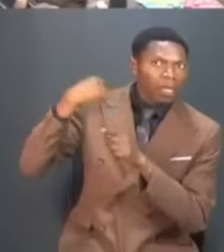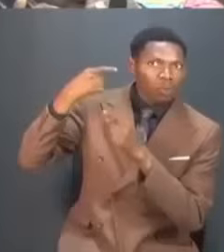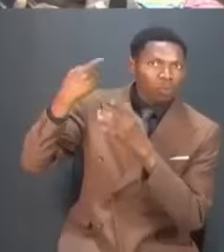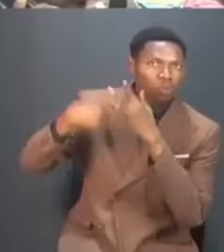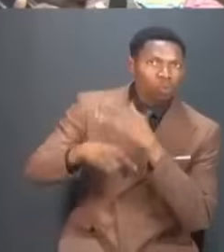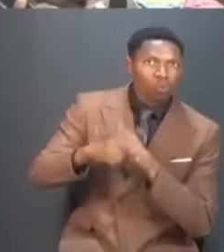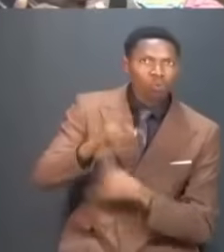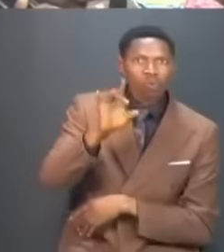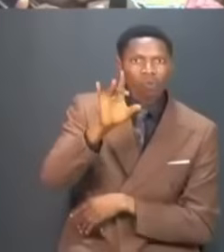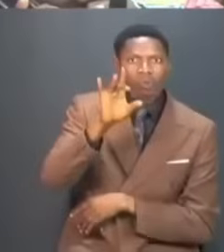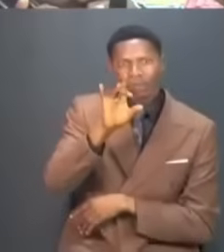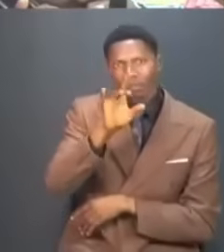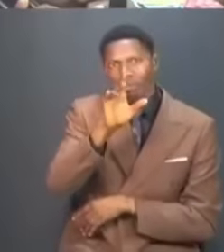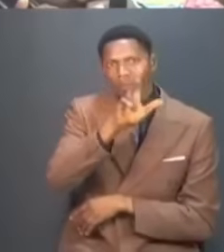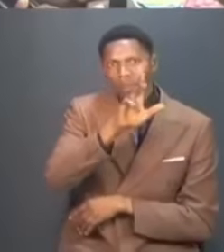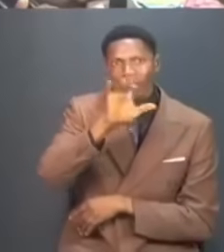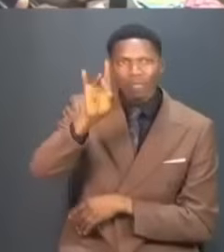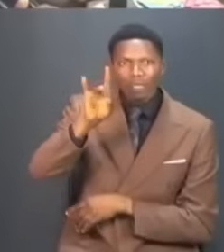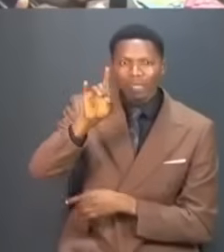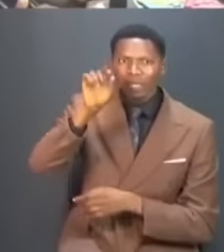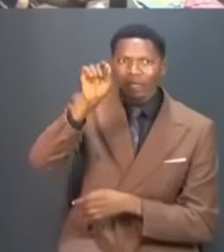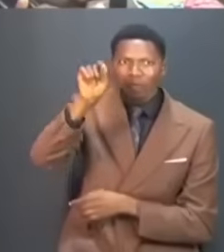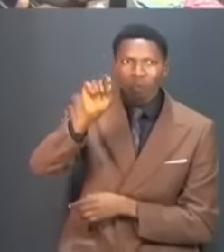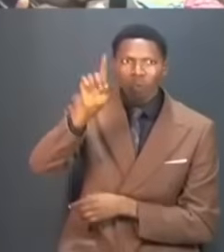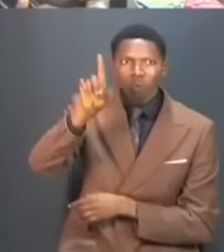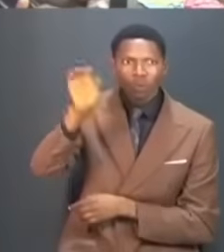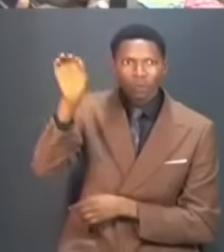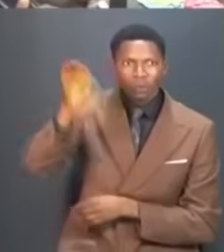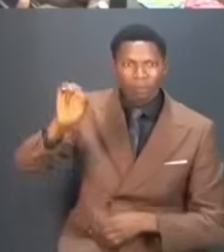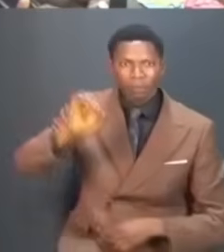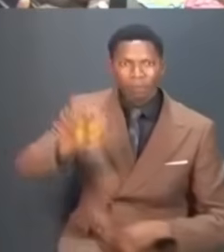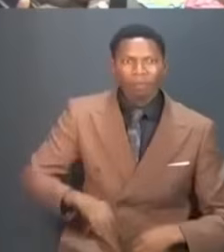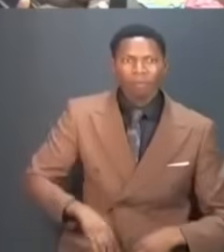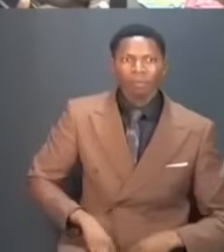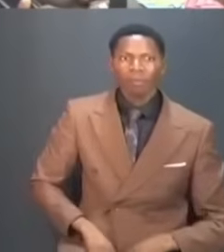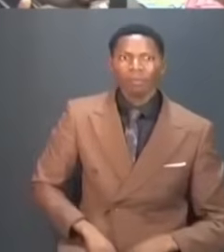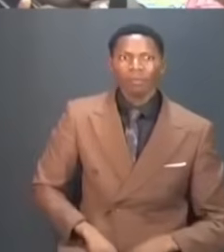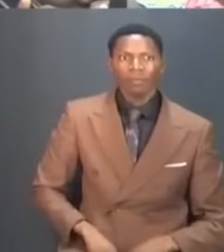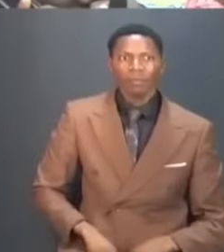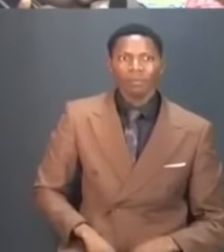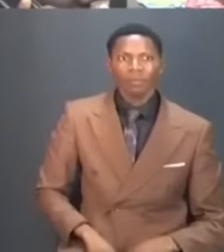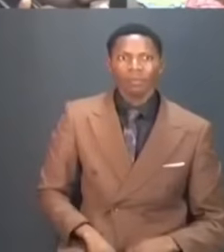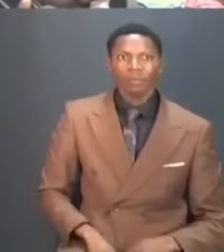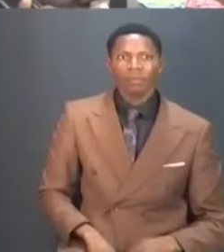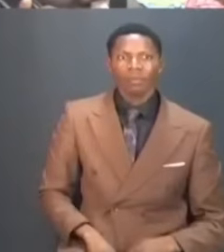38.1% in Q2 2025. First Deputy Speaker to take the chair.